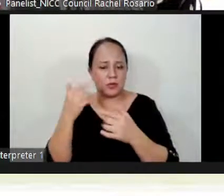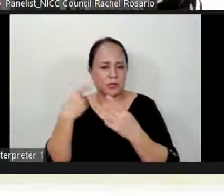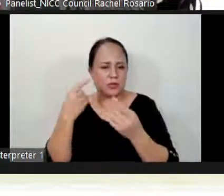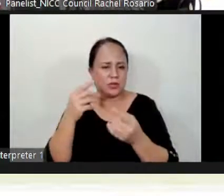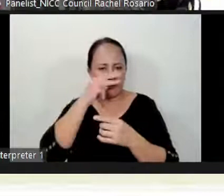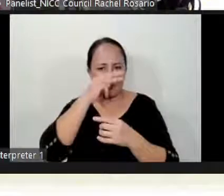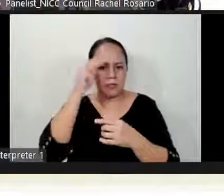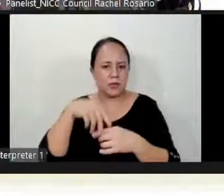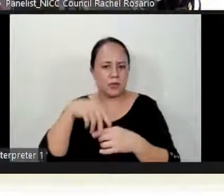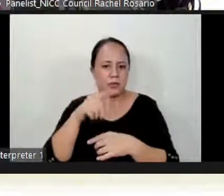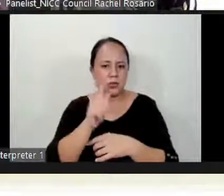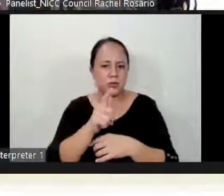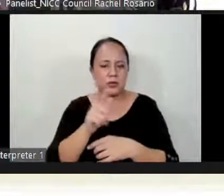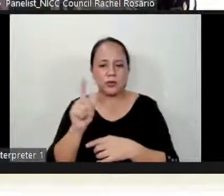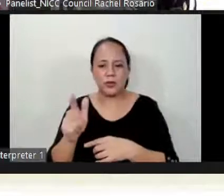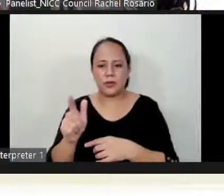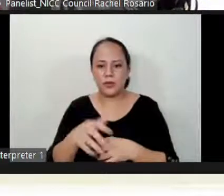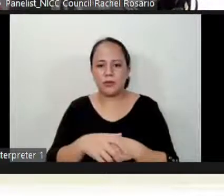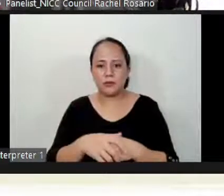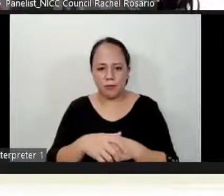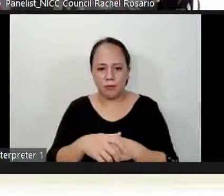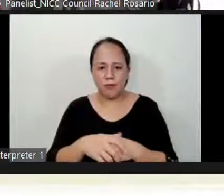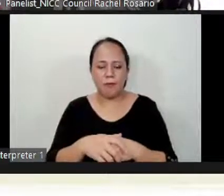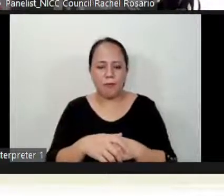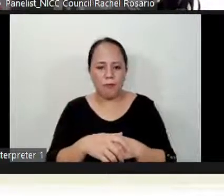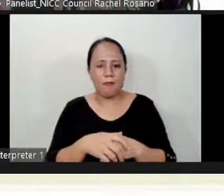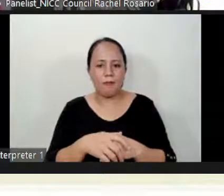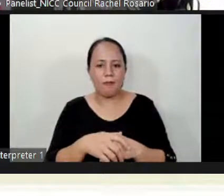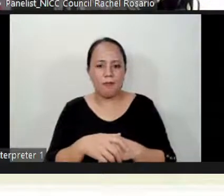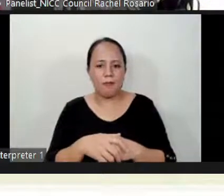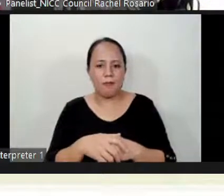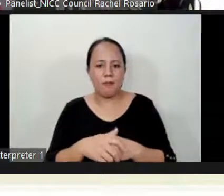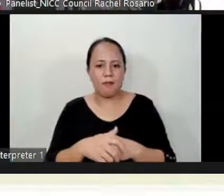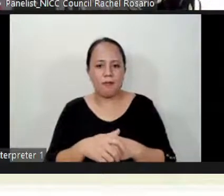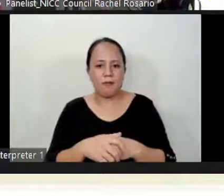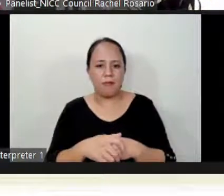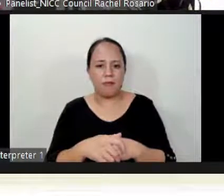March 2020. So